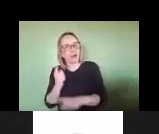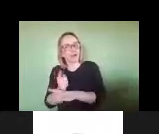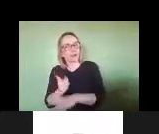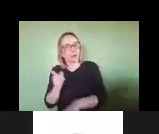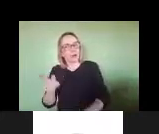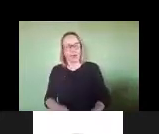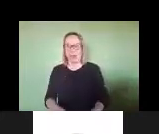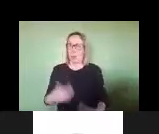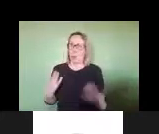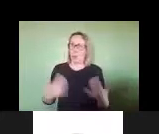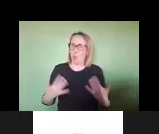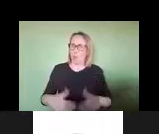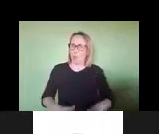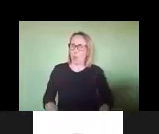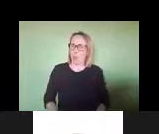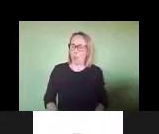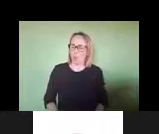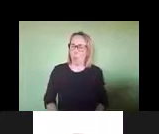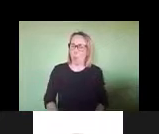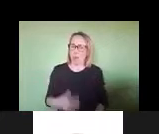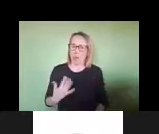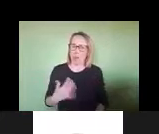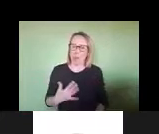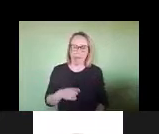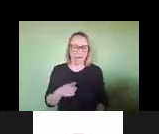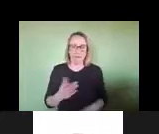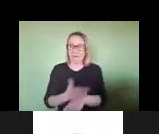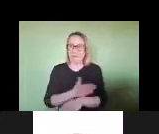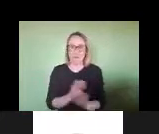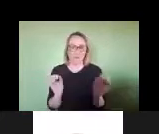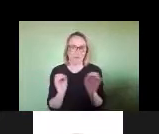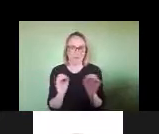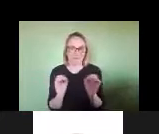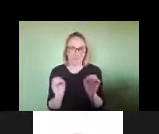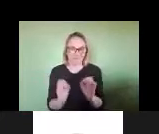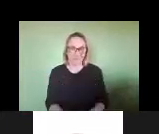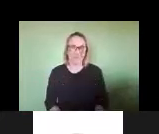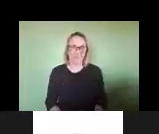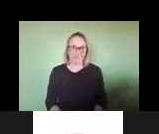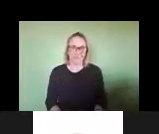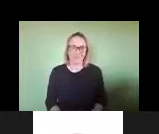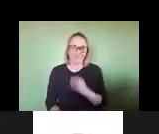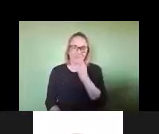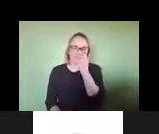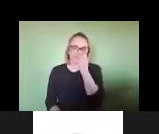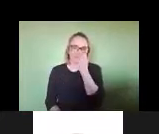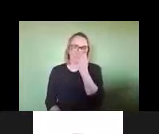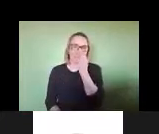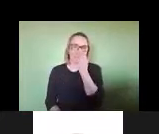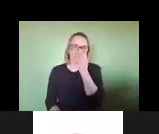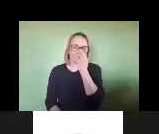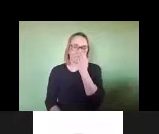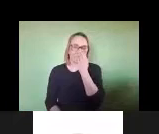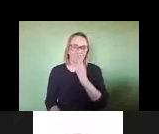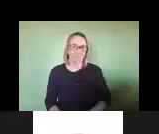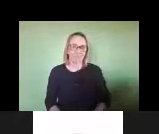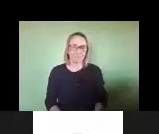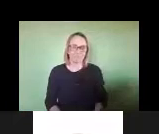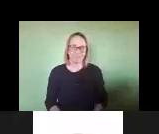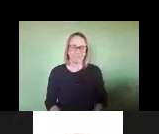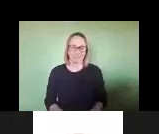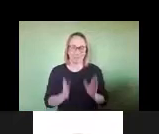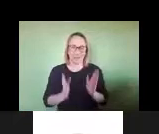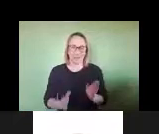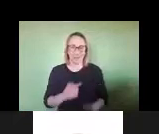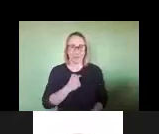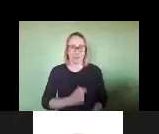mean, it's great. It gives you a wee buzz, because they would never have had these skills if we didn't give them. But I have to be honest with you